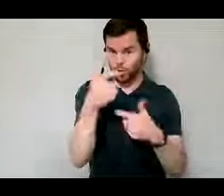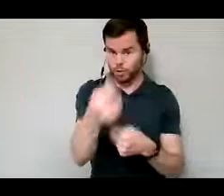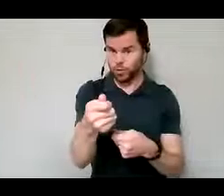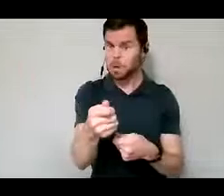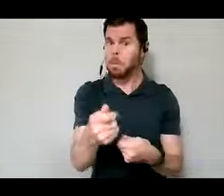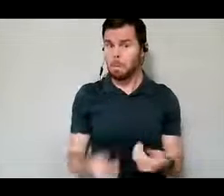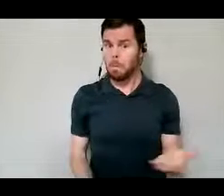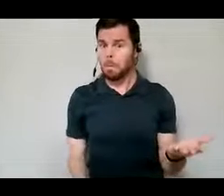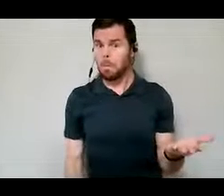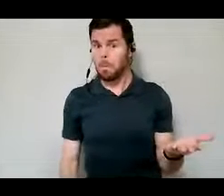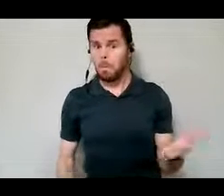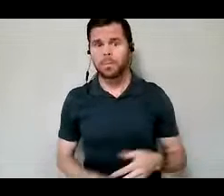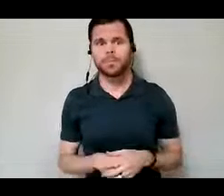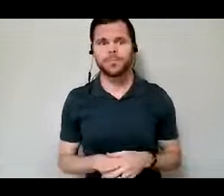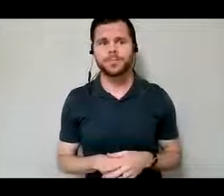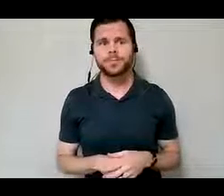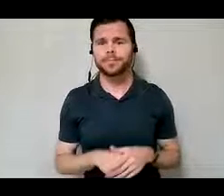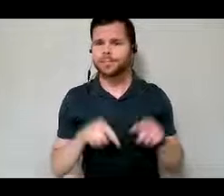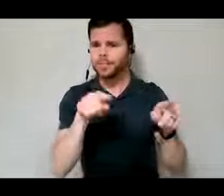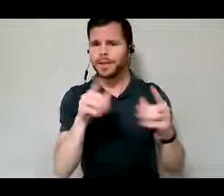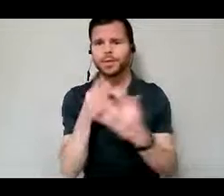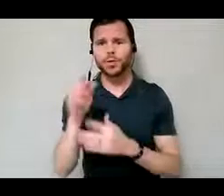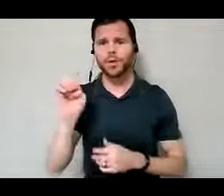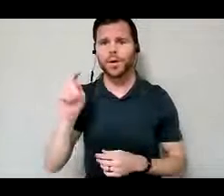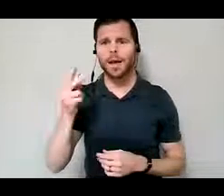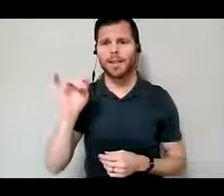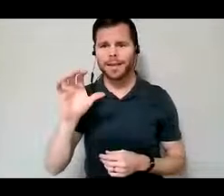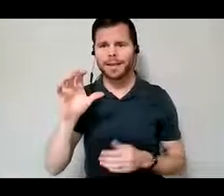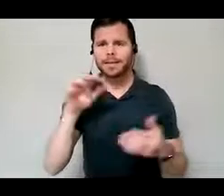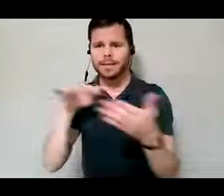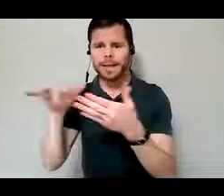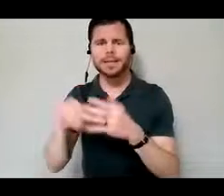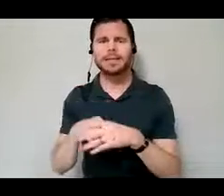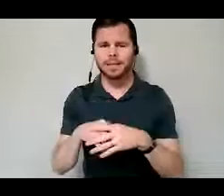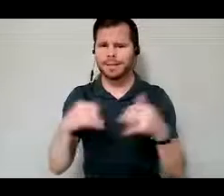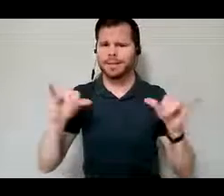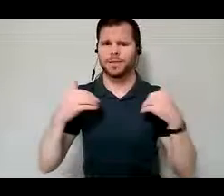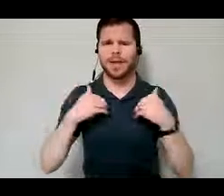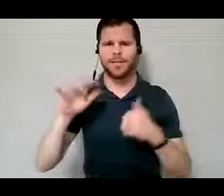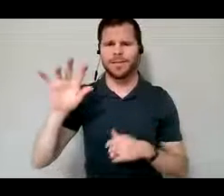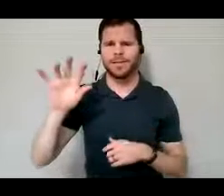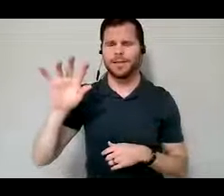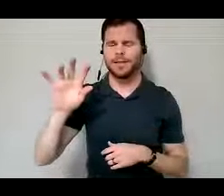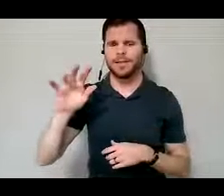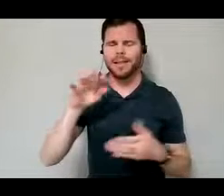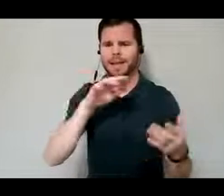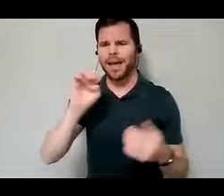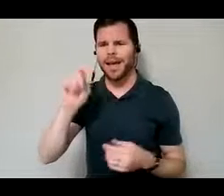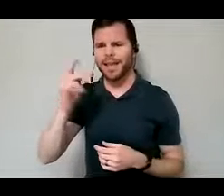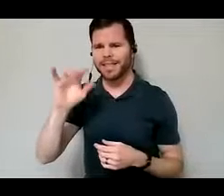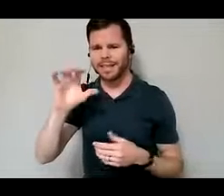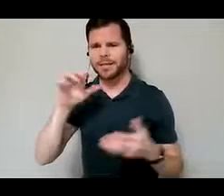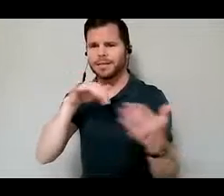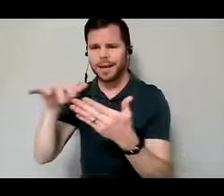And this is all through an ethnic studies lens. So you still have the 7 C's of ethnic studies and why we're doing this and how it relates